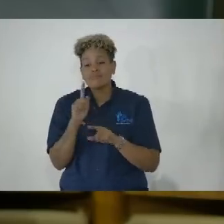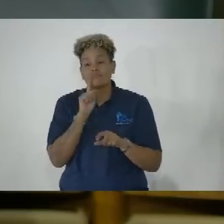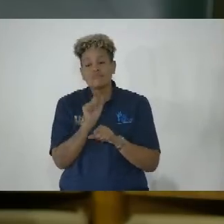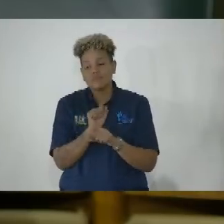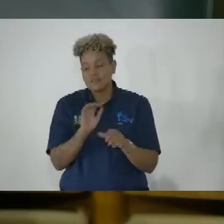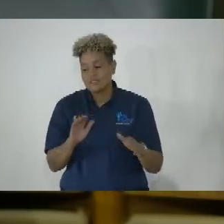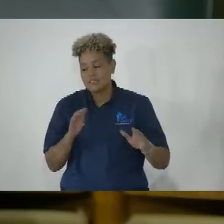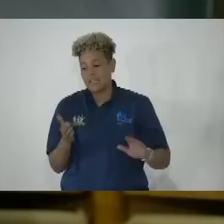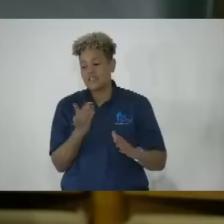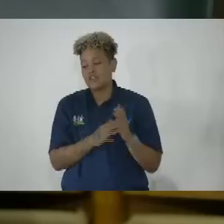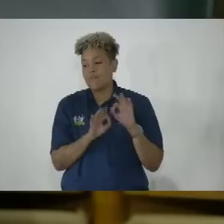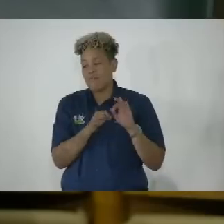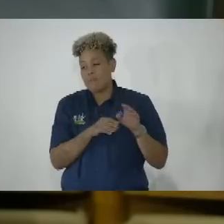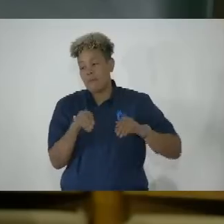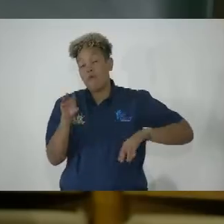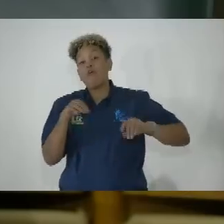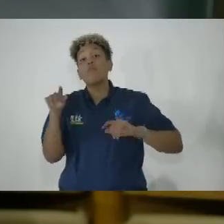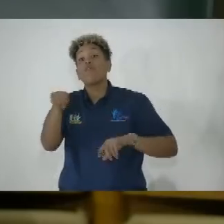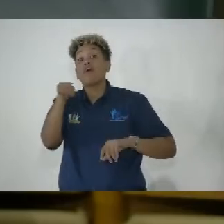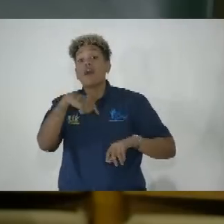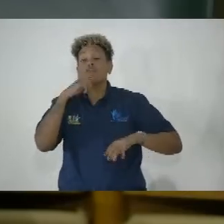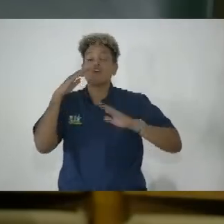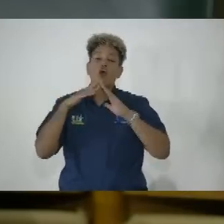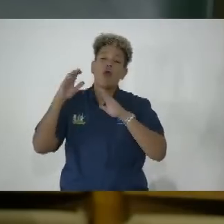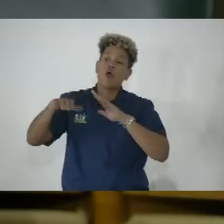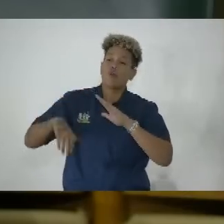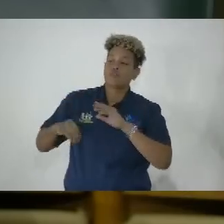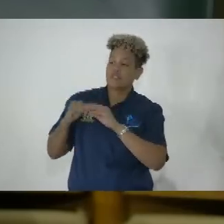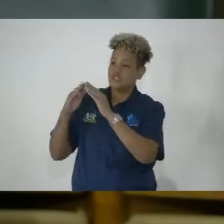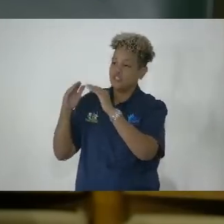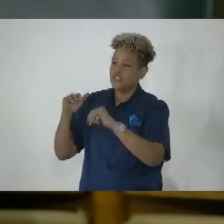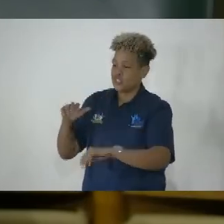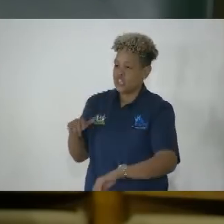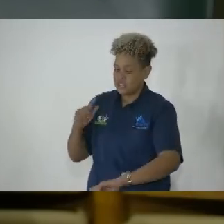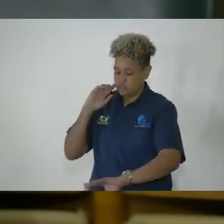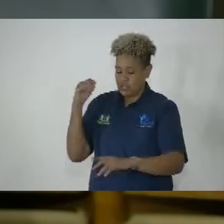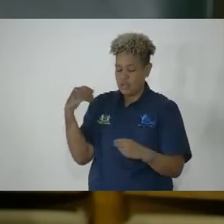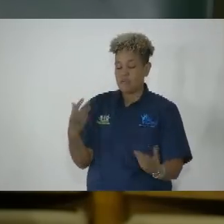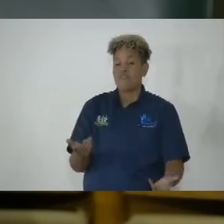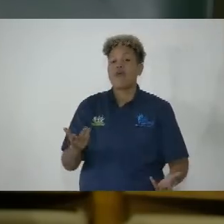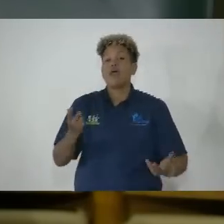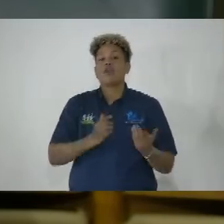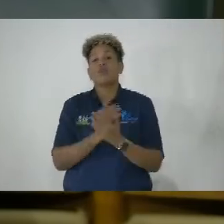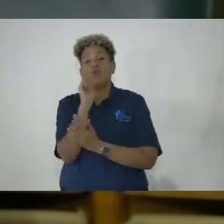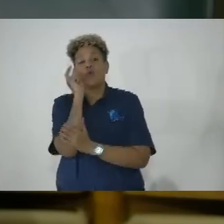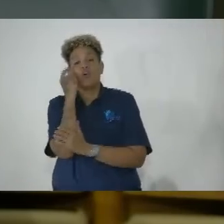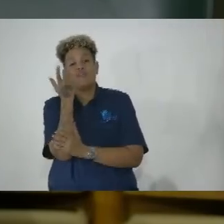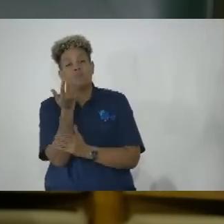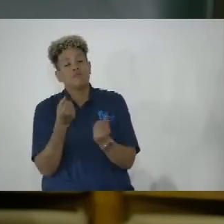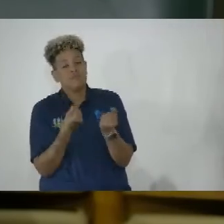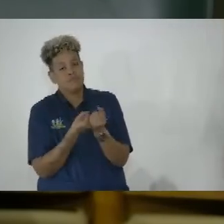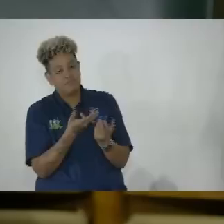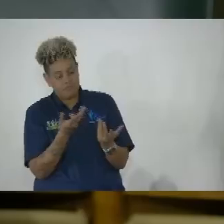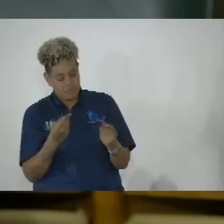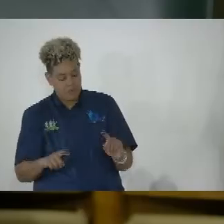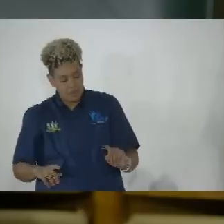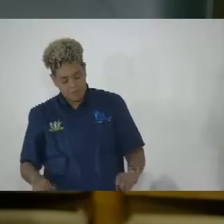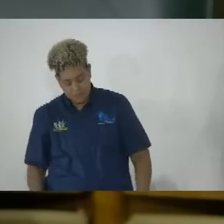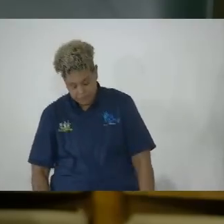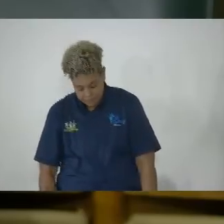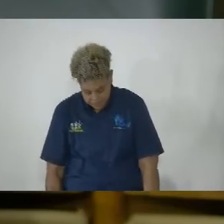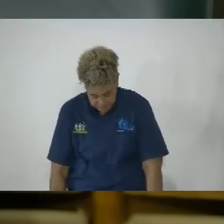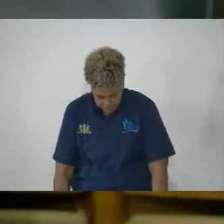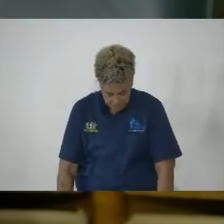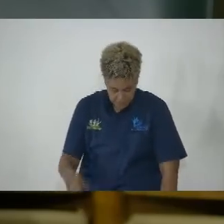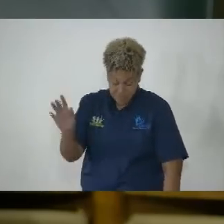President. And they have been housed in these shelters that have been provided by the government. Mr. President, there has also